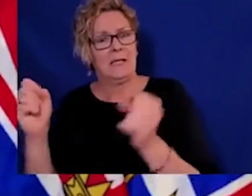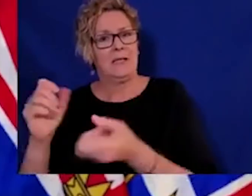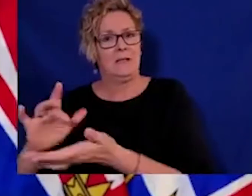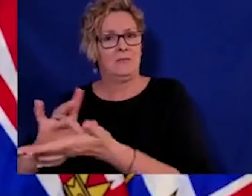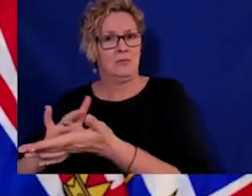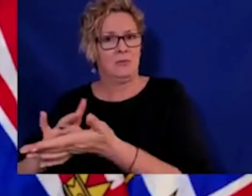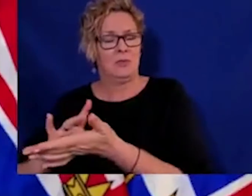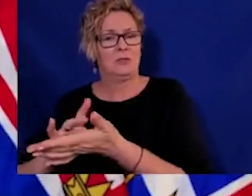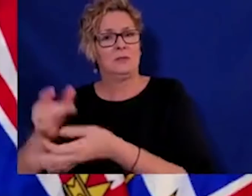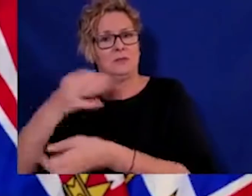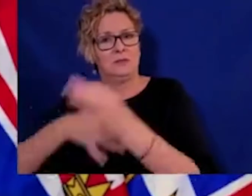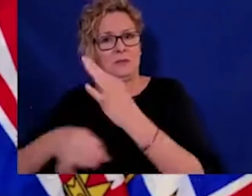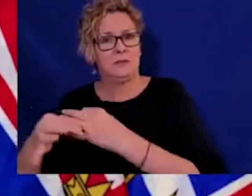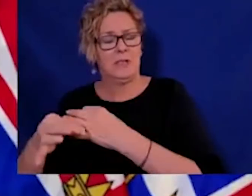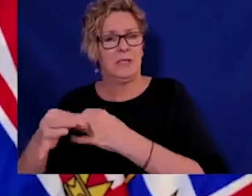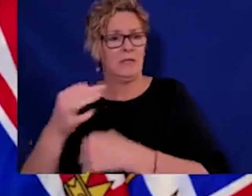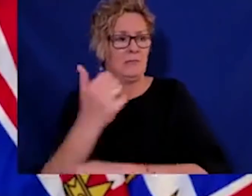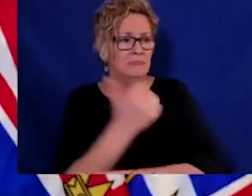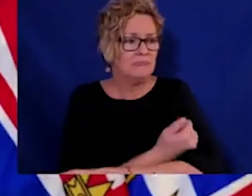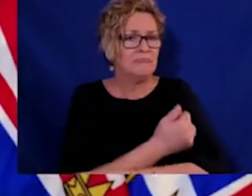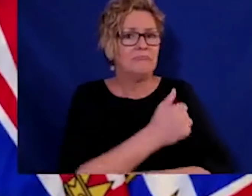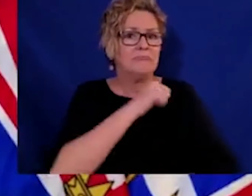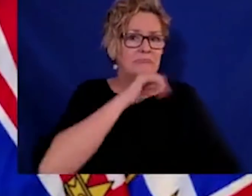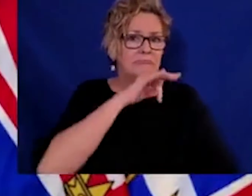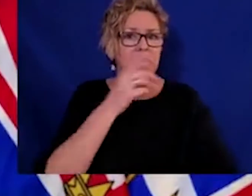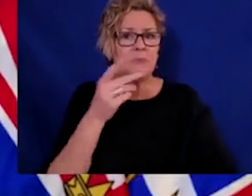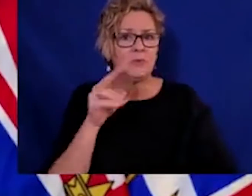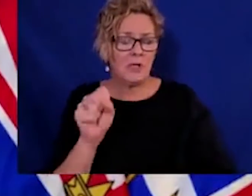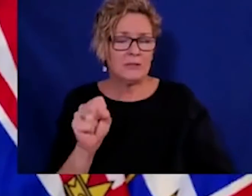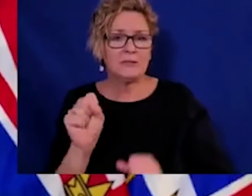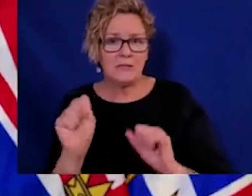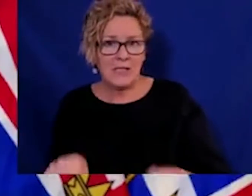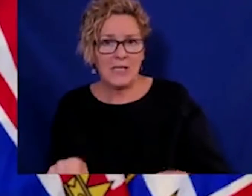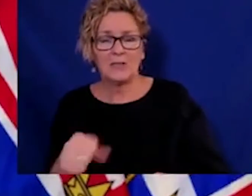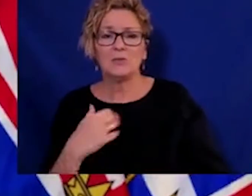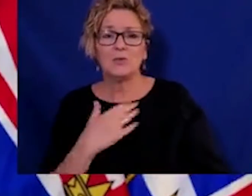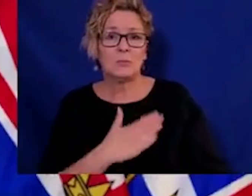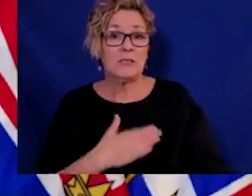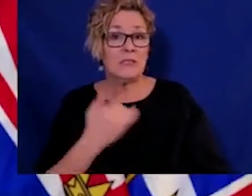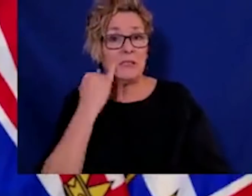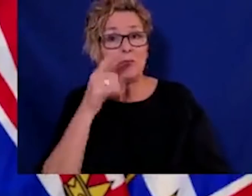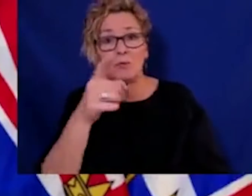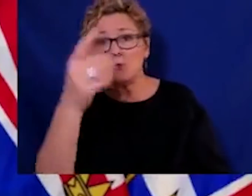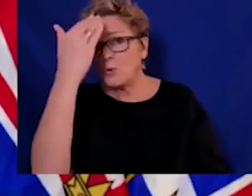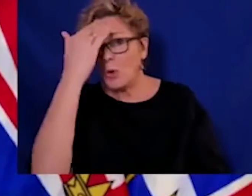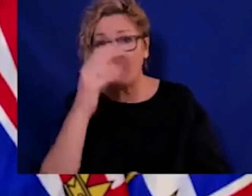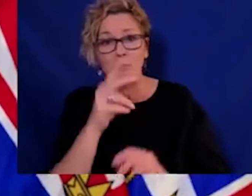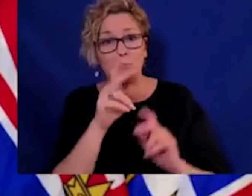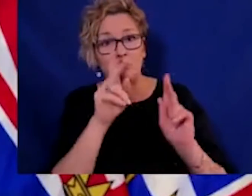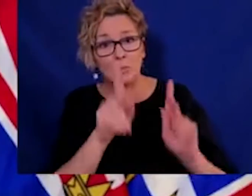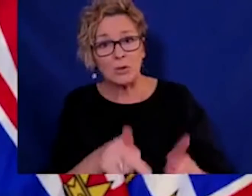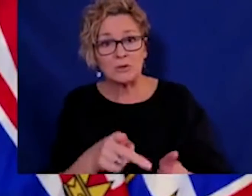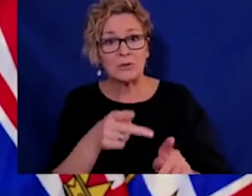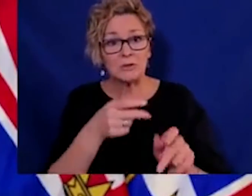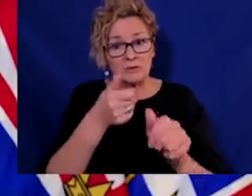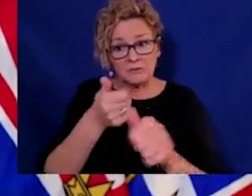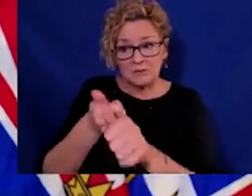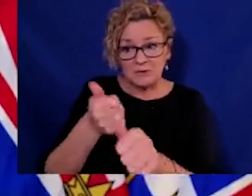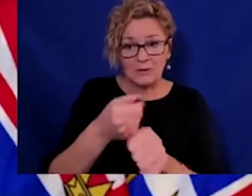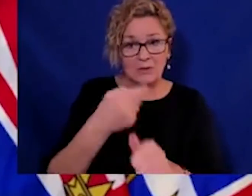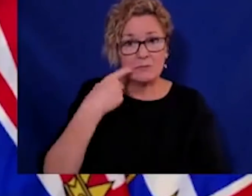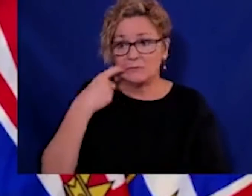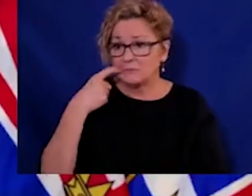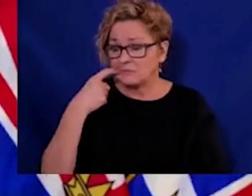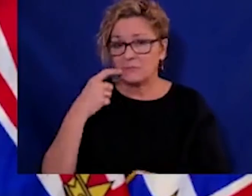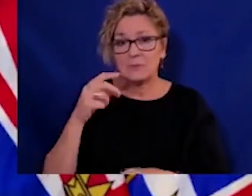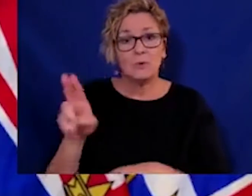are looking for help, reach out. If you know somebody who's using drugs, now more than ever, as we're